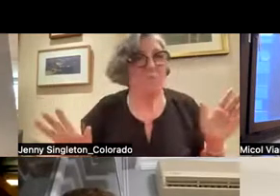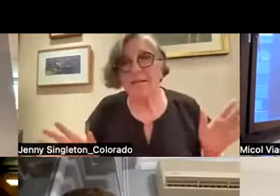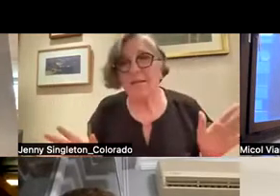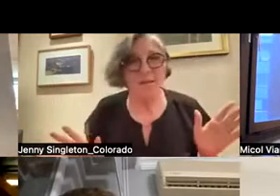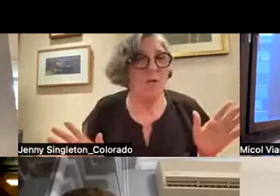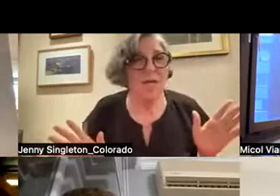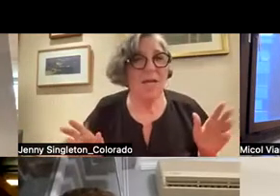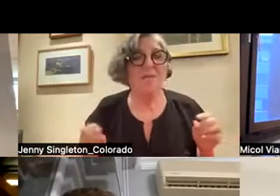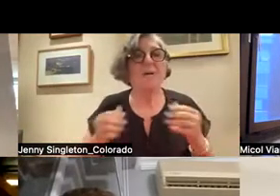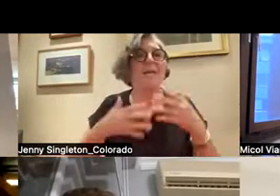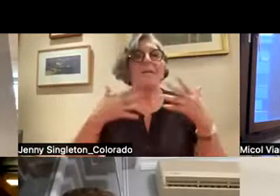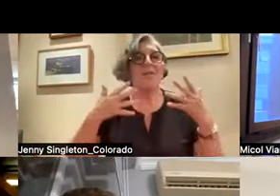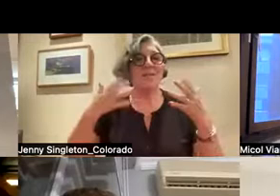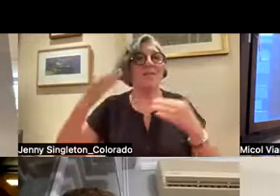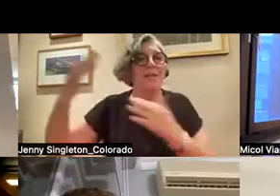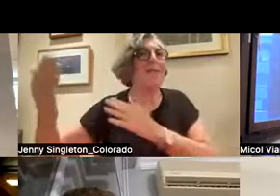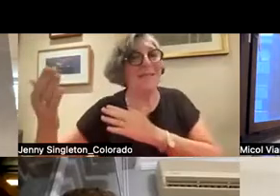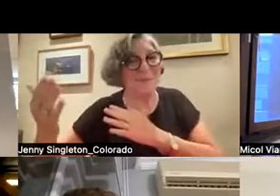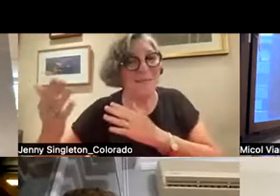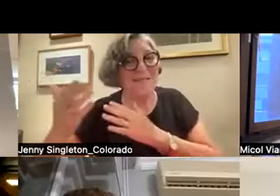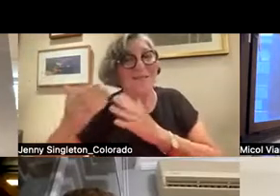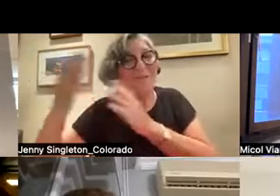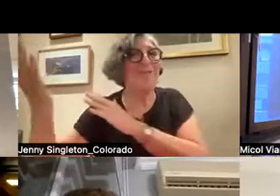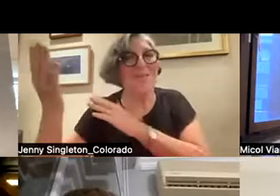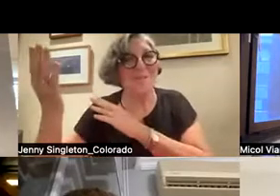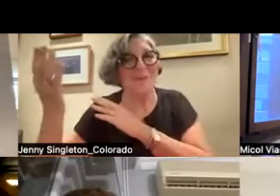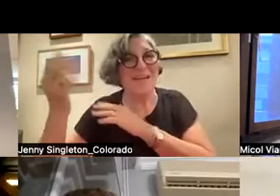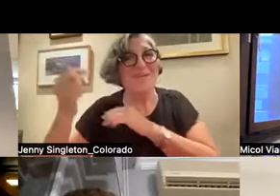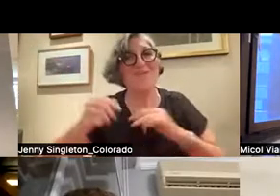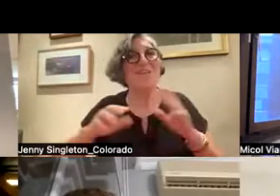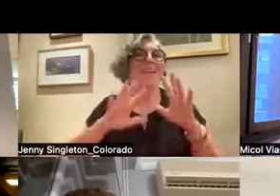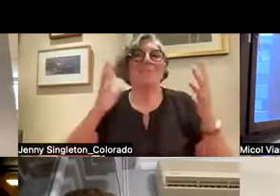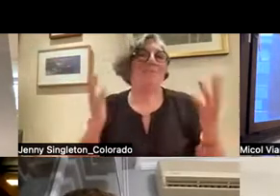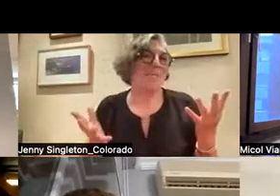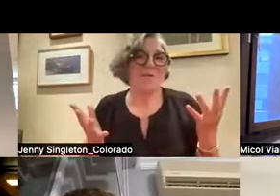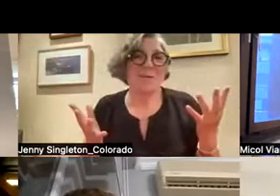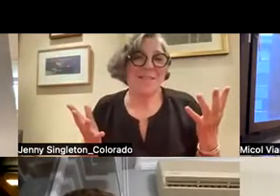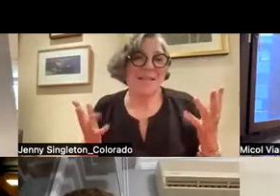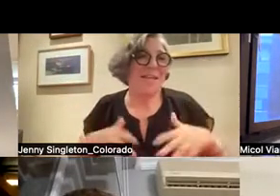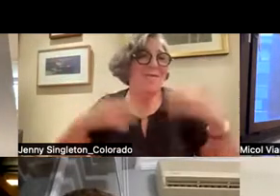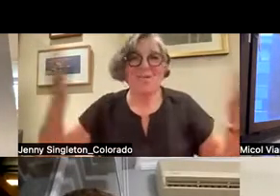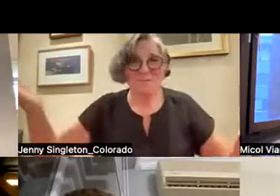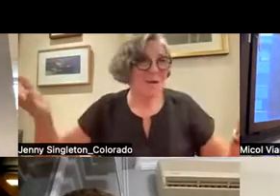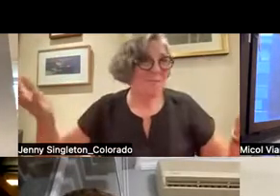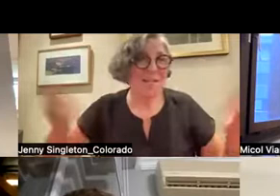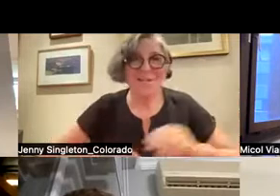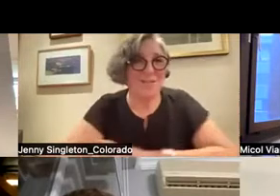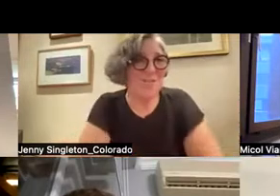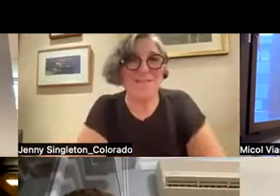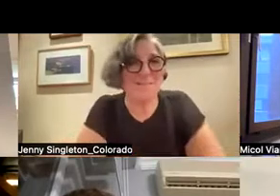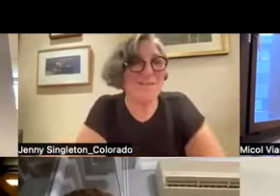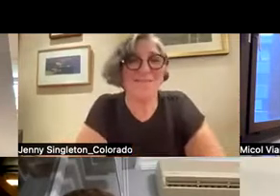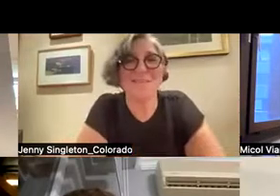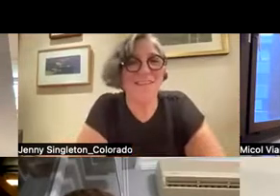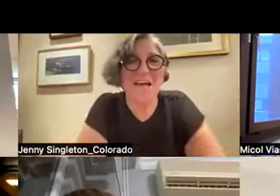babies are ready to communicate, but they just are limited because they're learning a spoken language. babies who get sign language are ready to